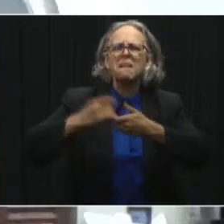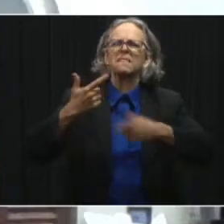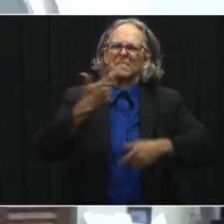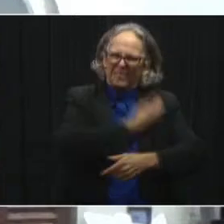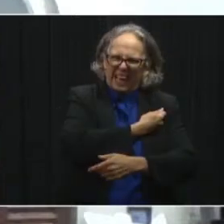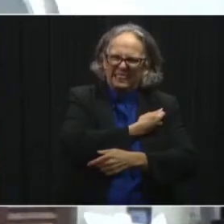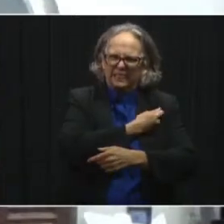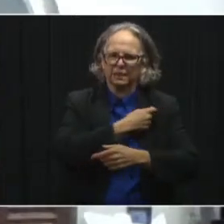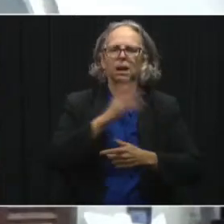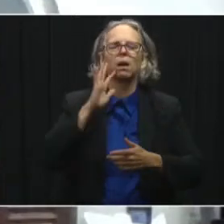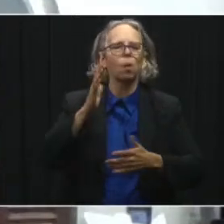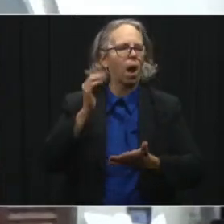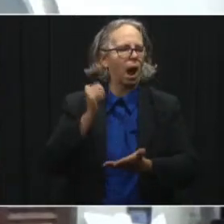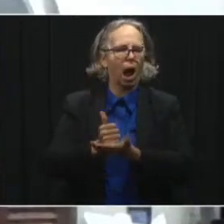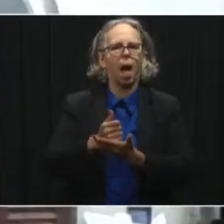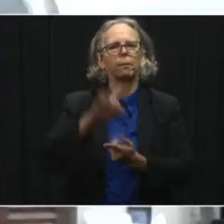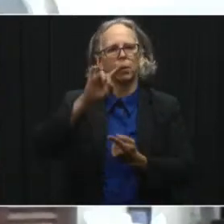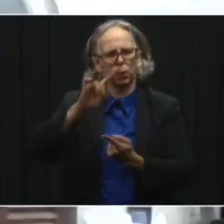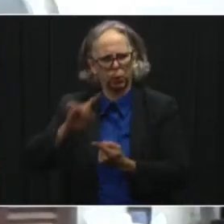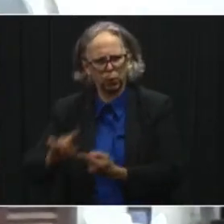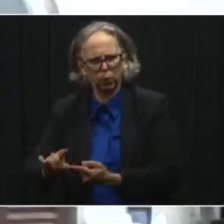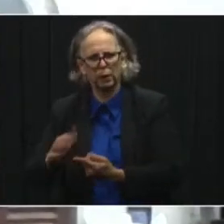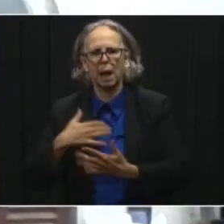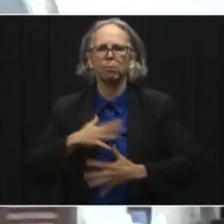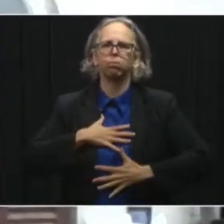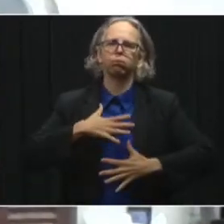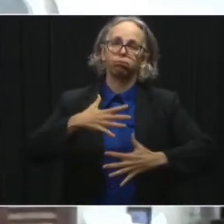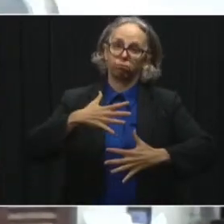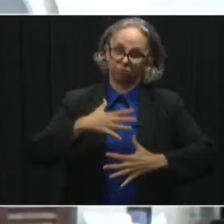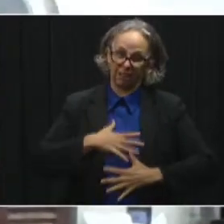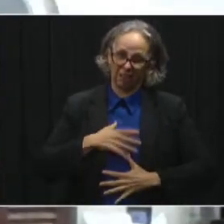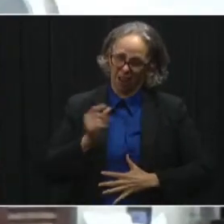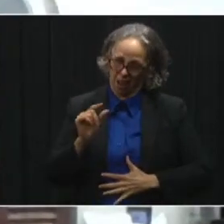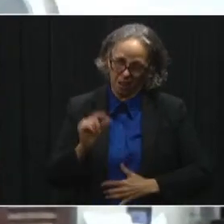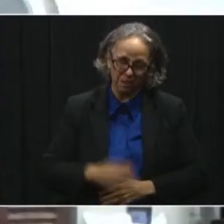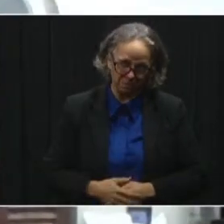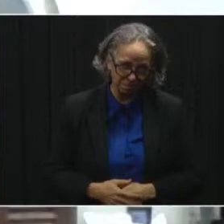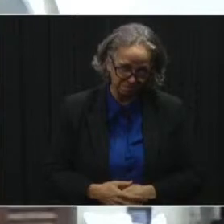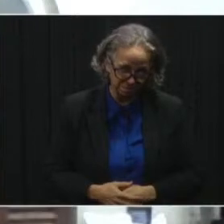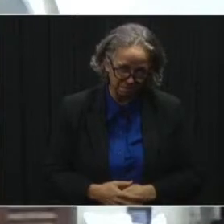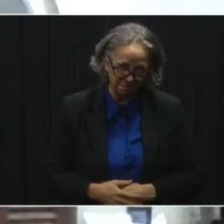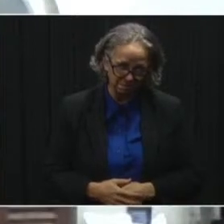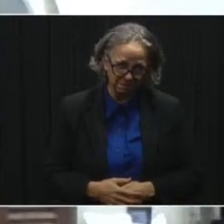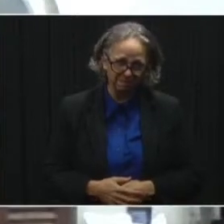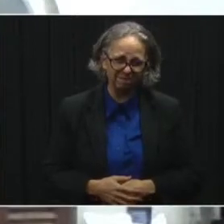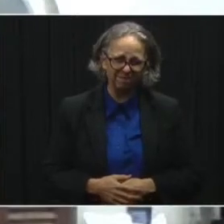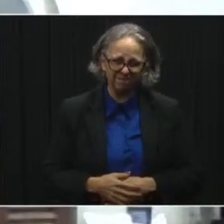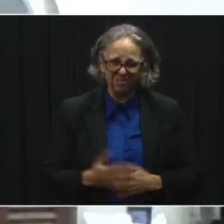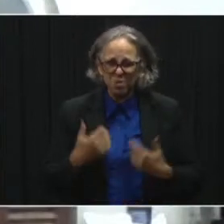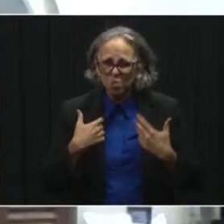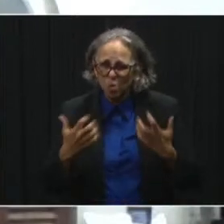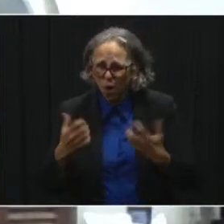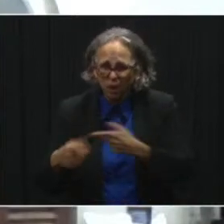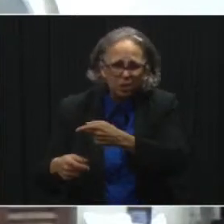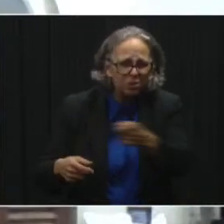go down. We could get a deep breath and hopefully get ahead of this, you know, which is what we want to do.